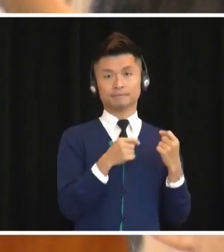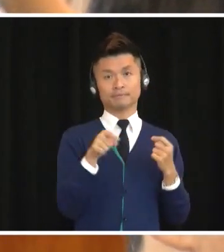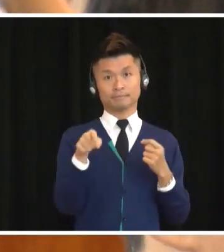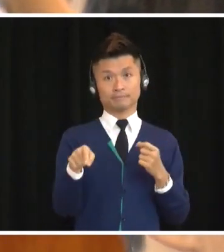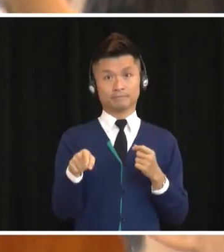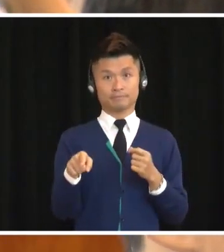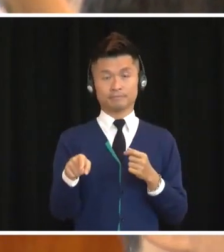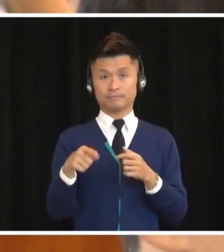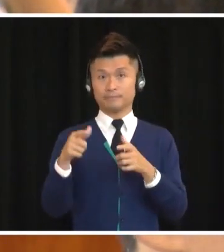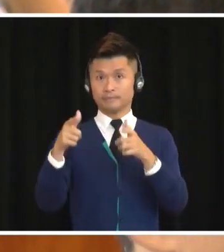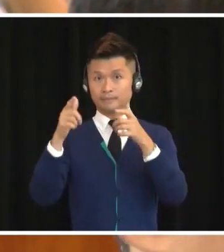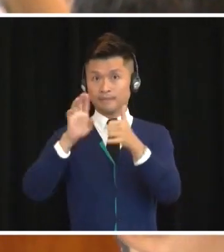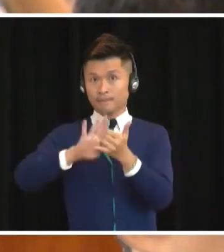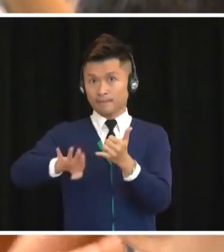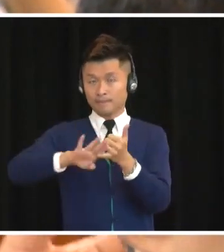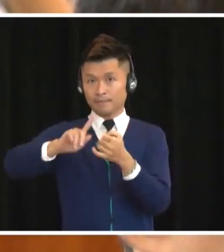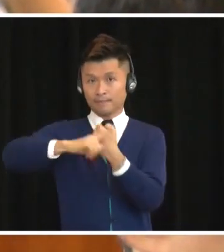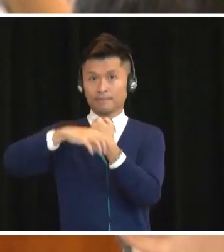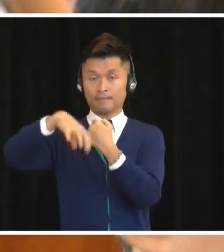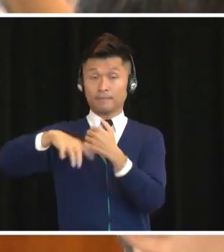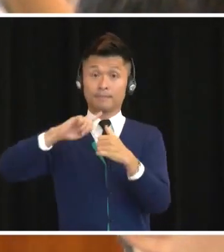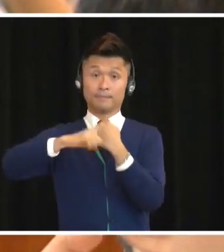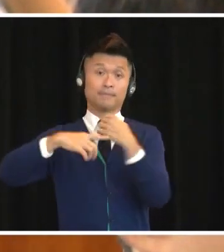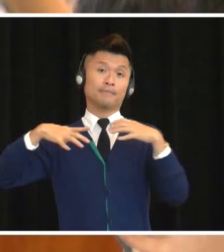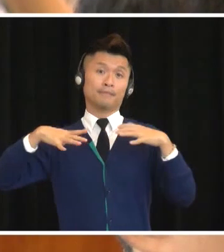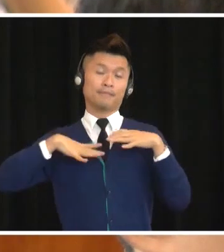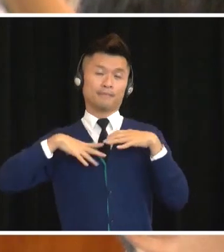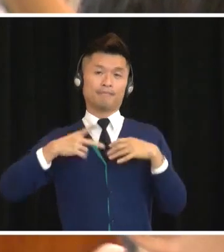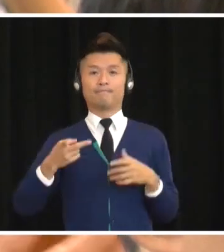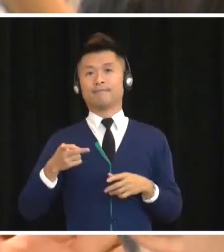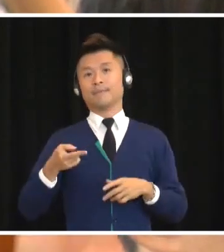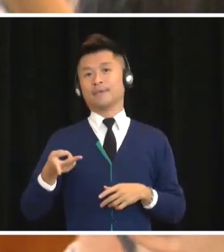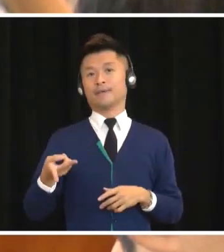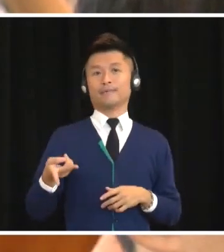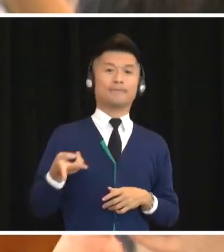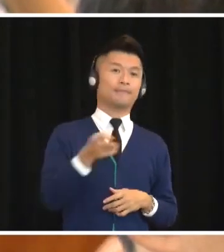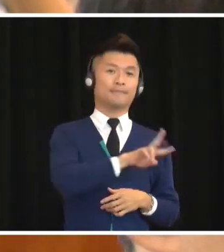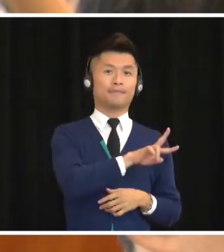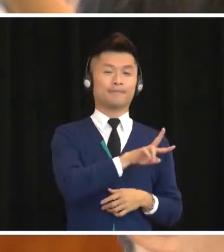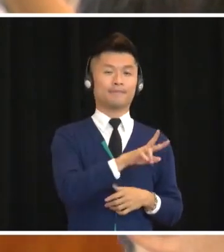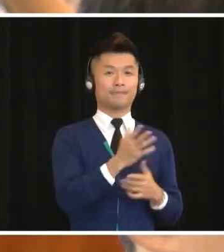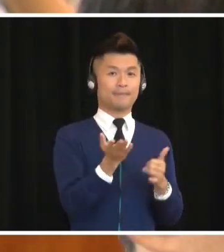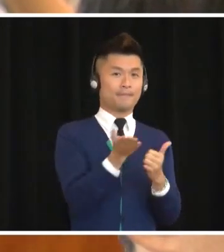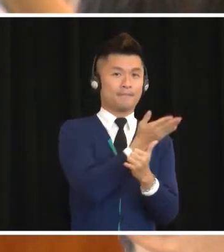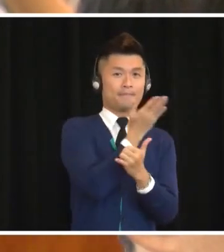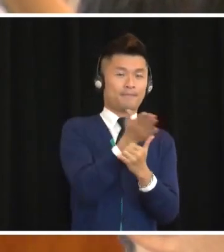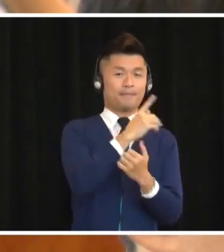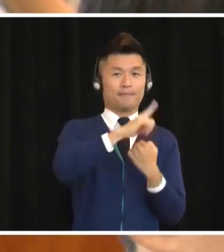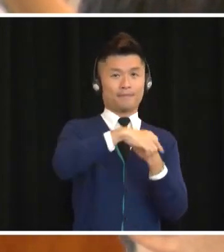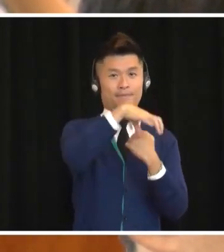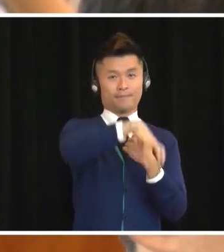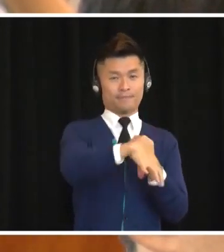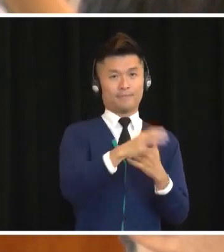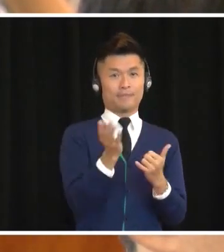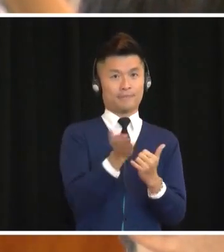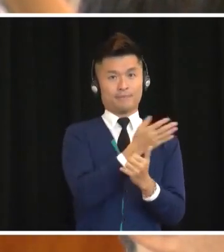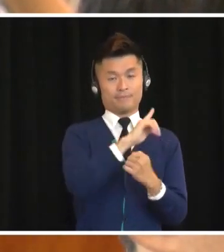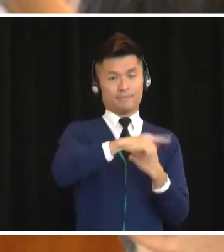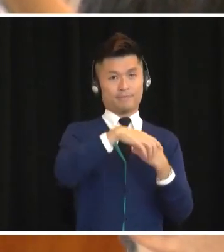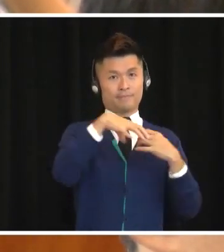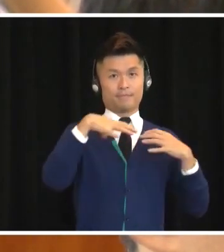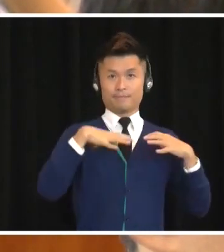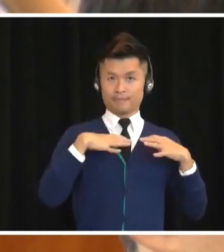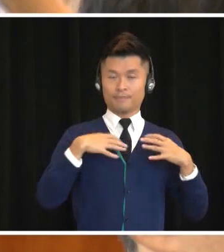and the people he knows is in Taipei. So then the judge in the southern courts will transfer the